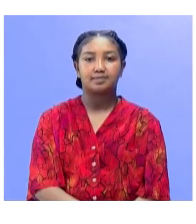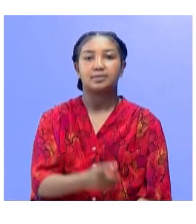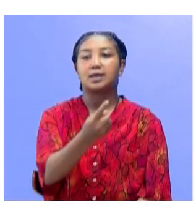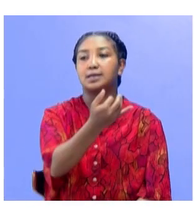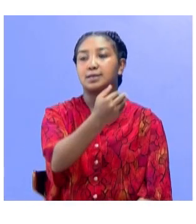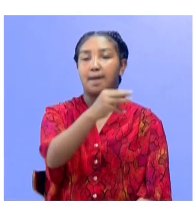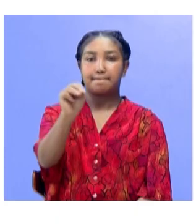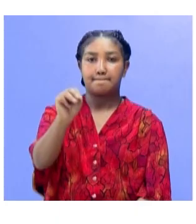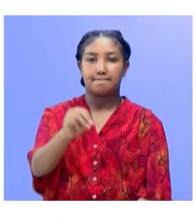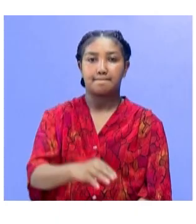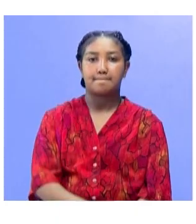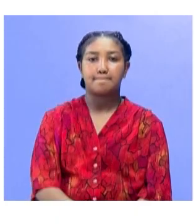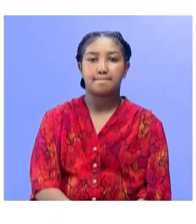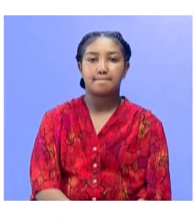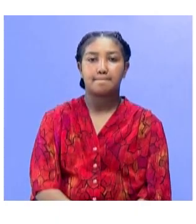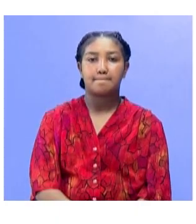them.